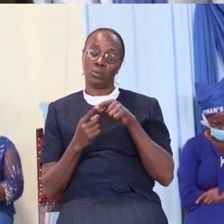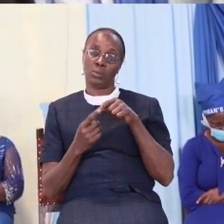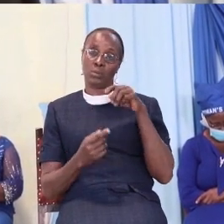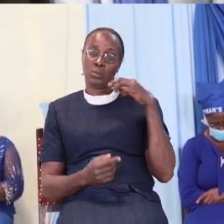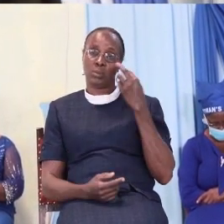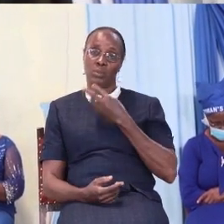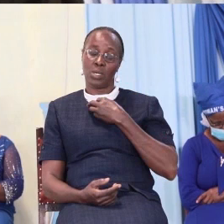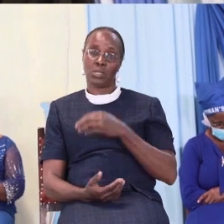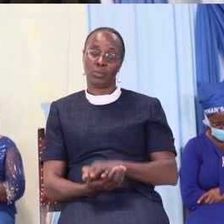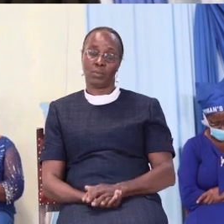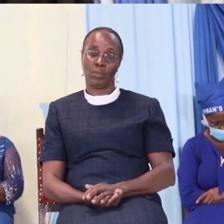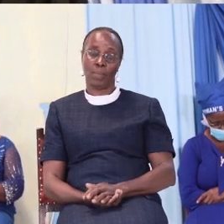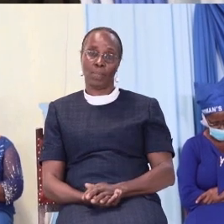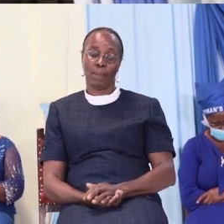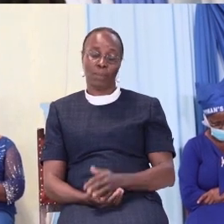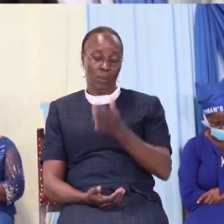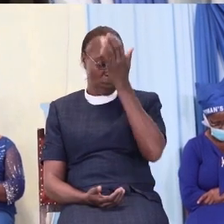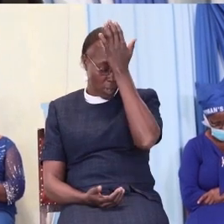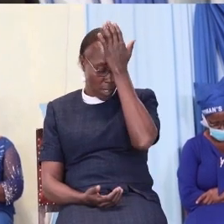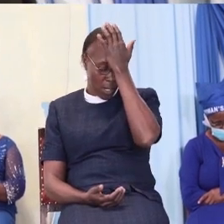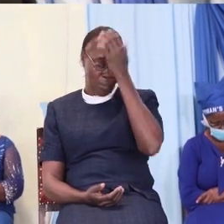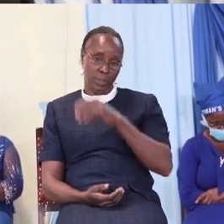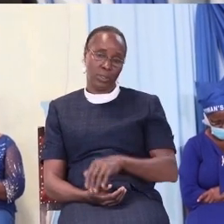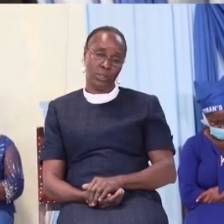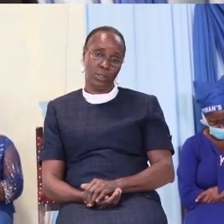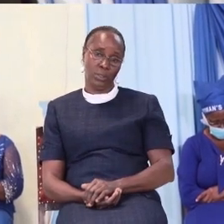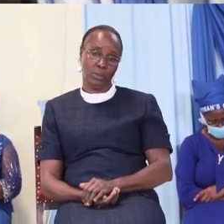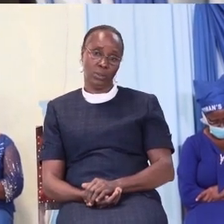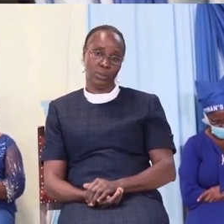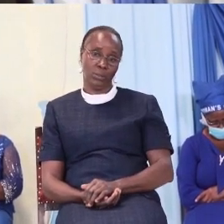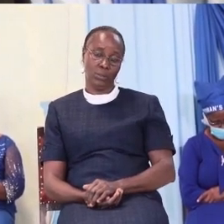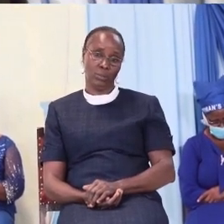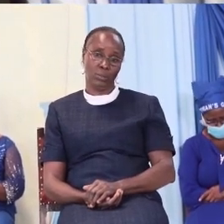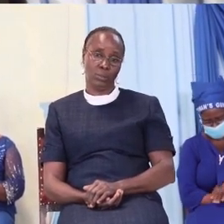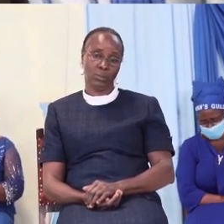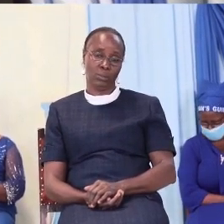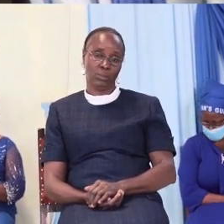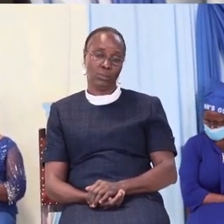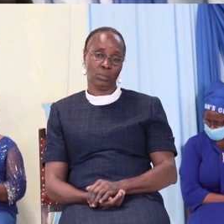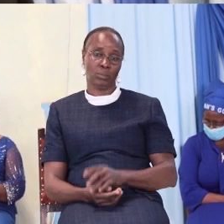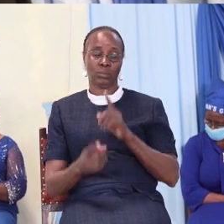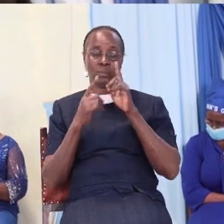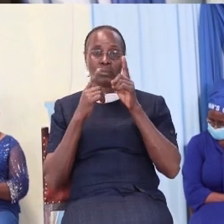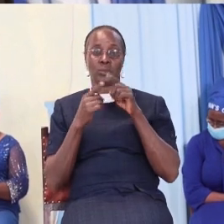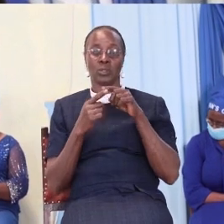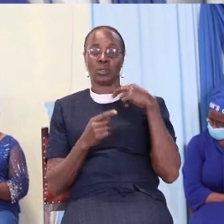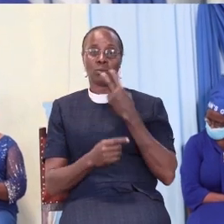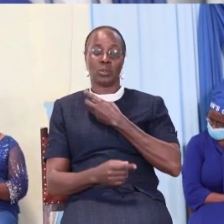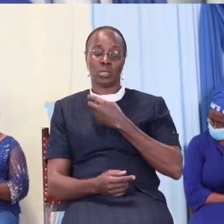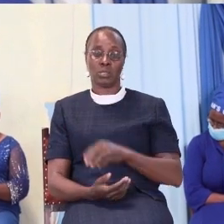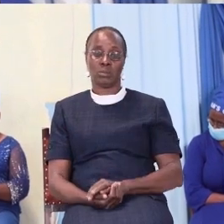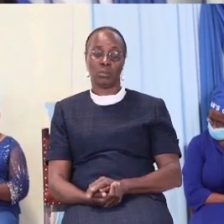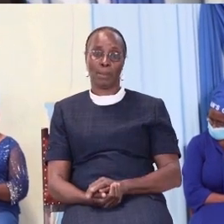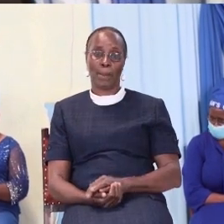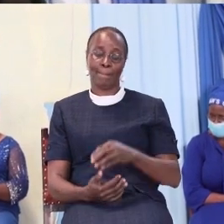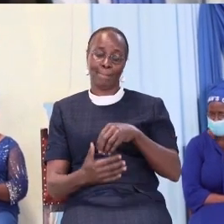We are just humbled before you. The Lord, you may take charge from now, for we pray this, believing and